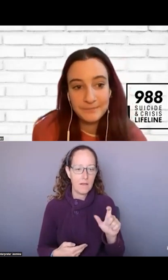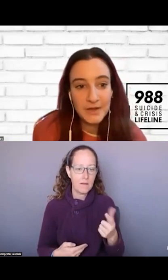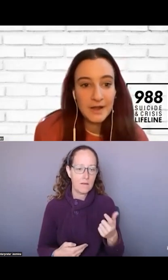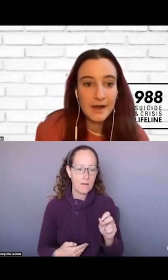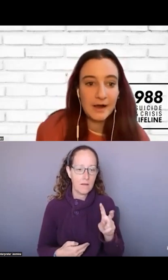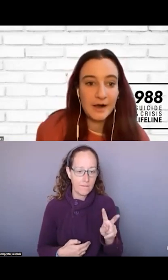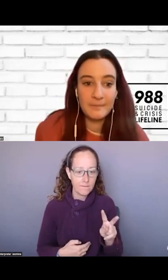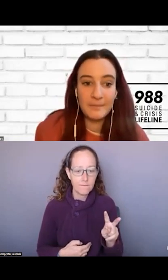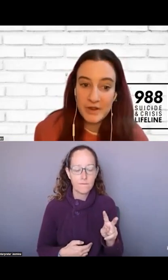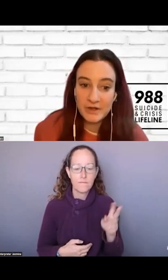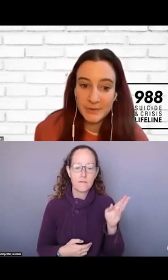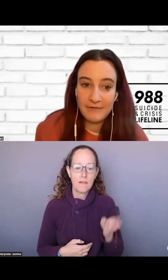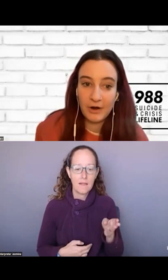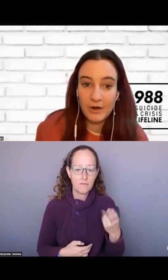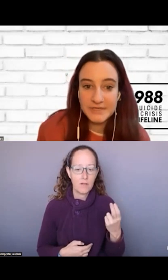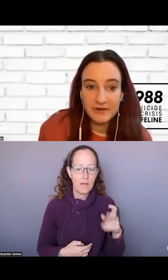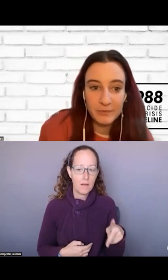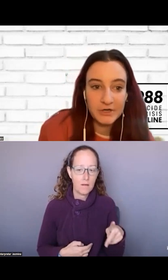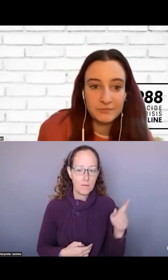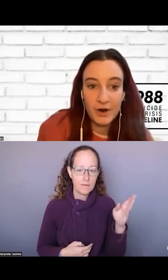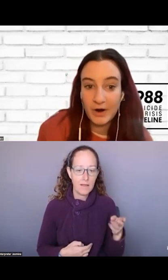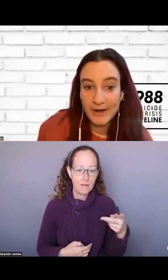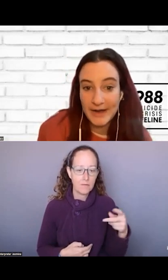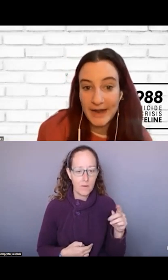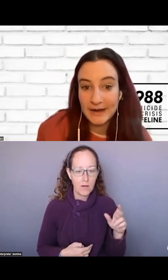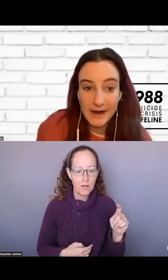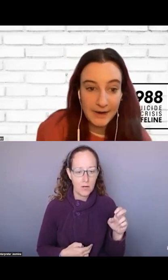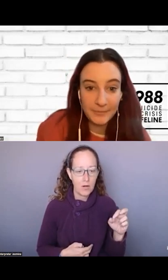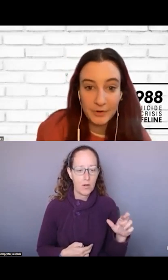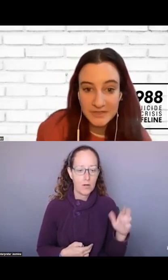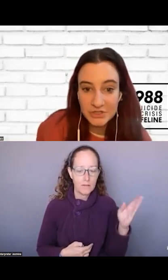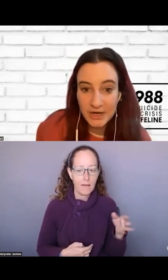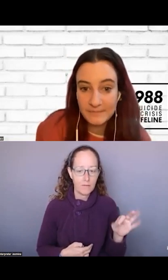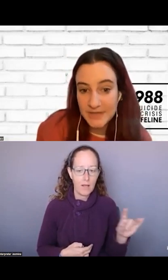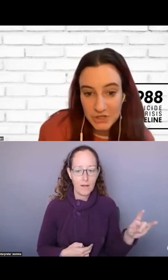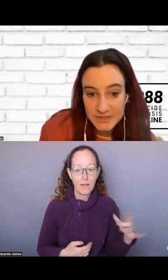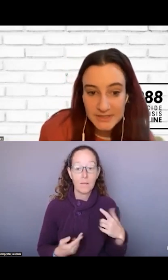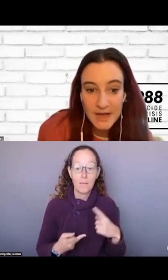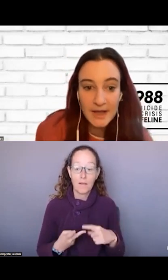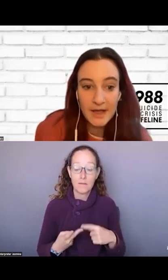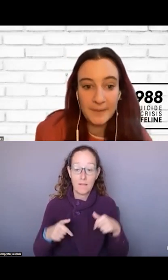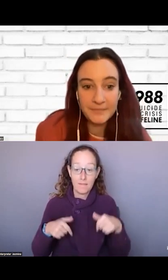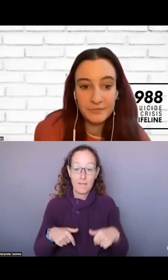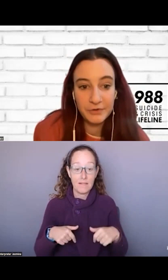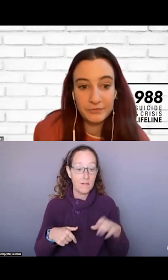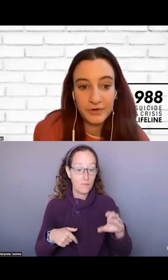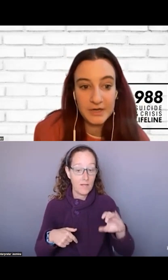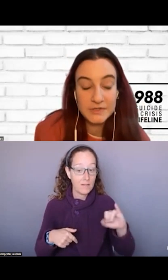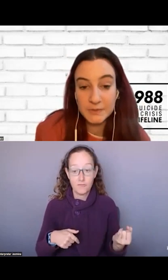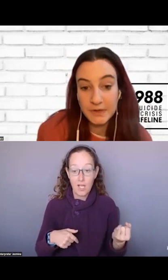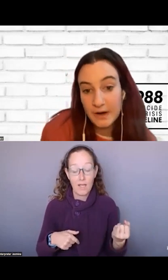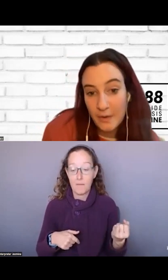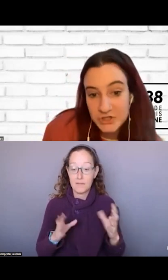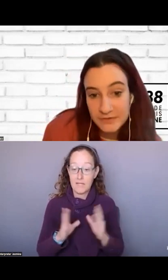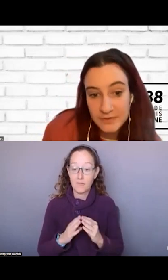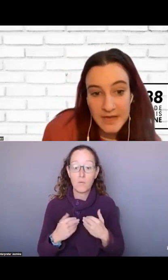samhsa.gov/find-help/partners/988. We also have our own set of merch from our 988 Crisis Jam sessions. So feel free